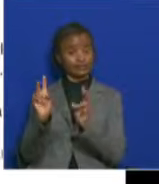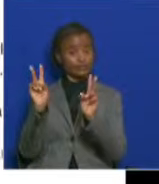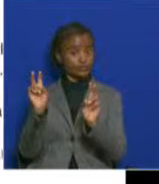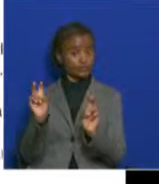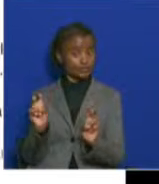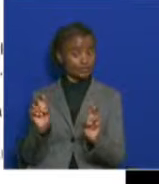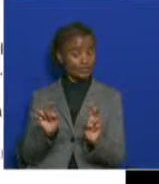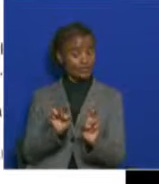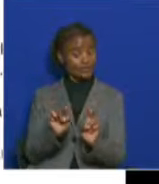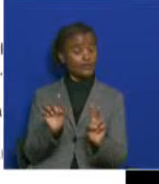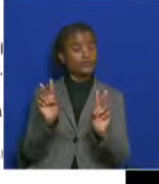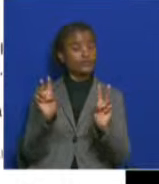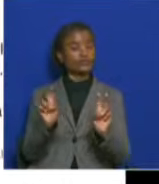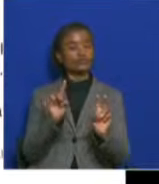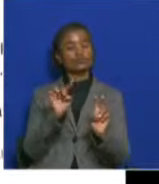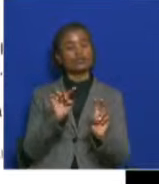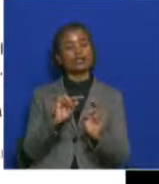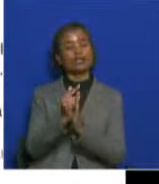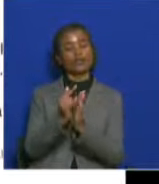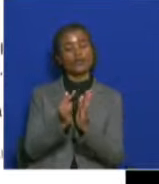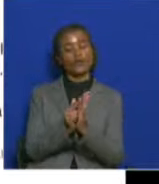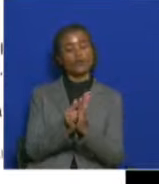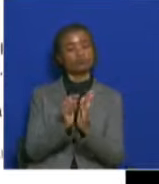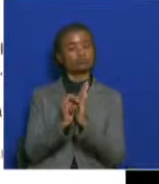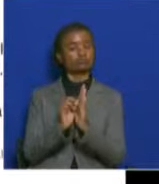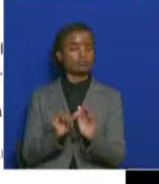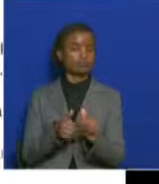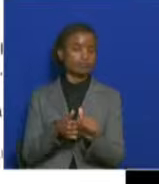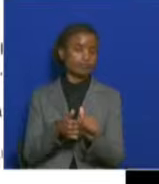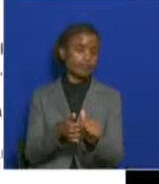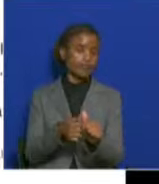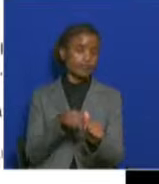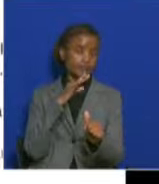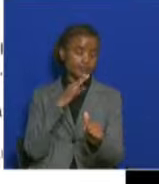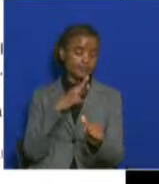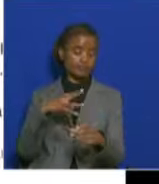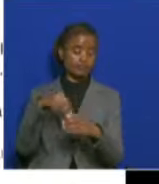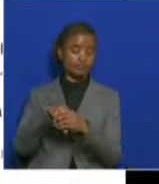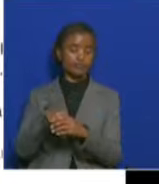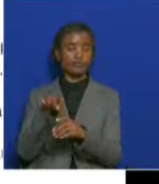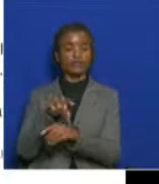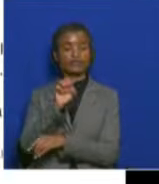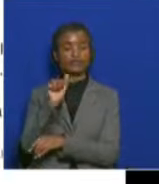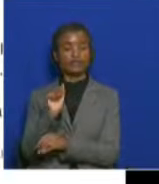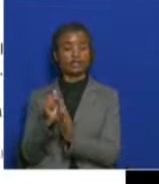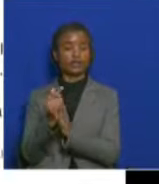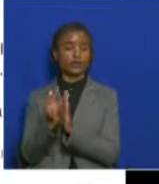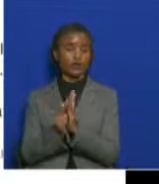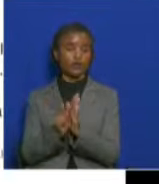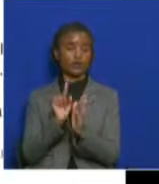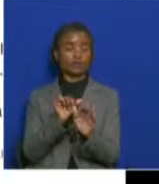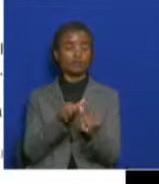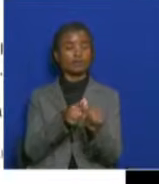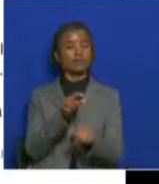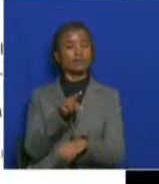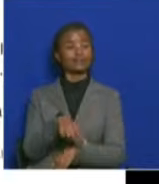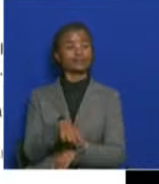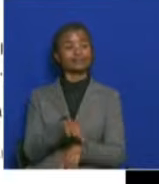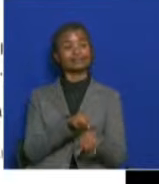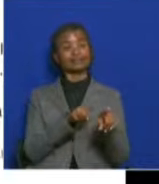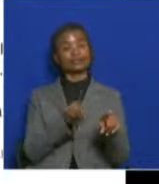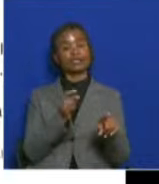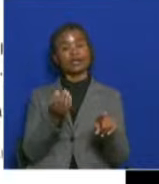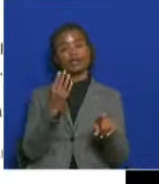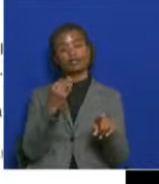remain subject to the statutory mechanisms provided by South African law. Carney Links asks only that its history be understood in its proper